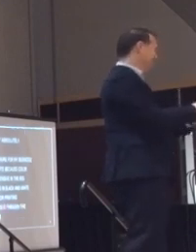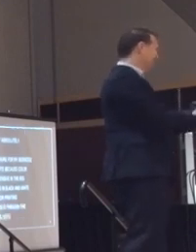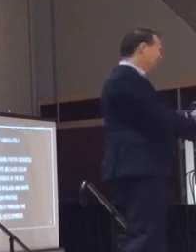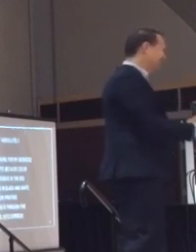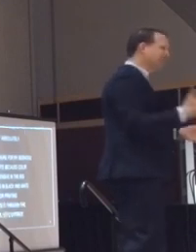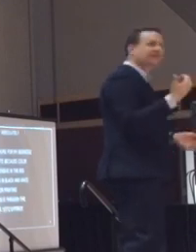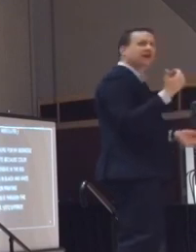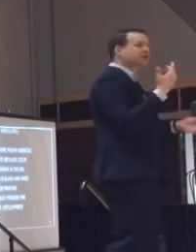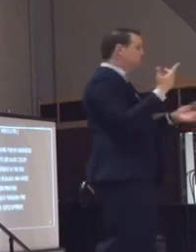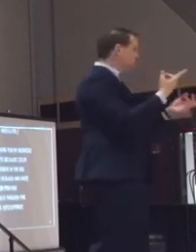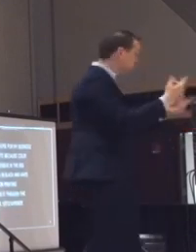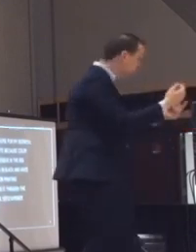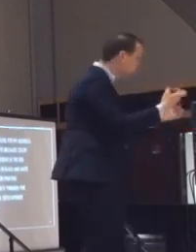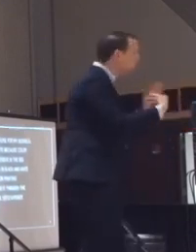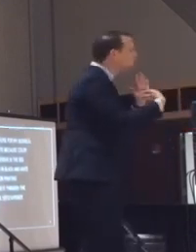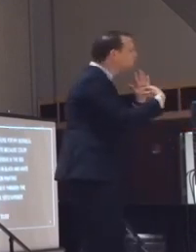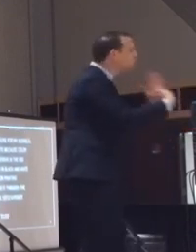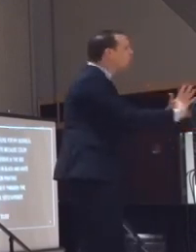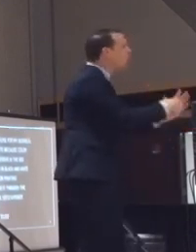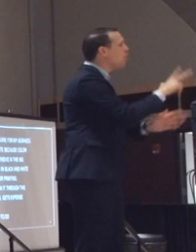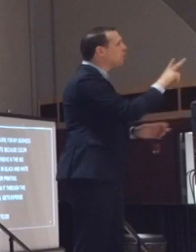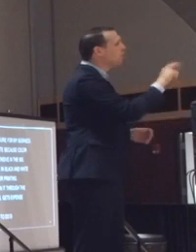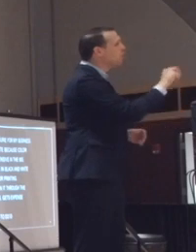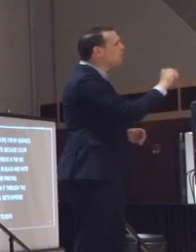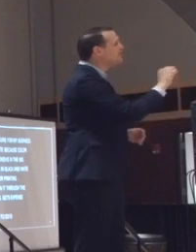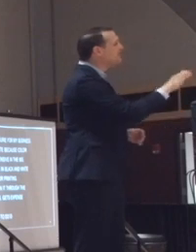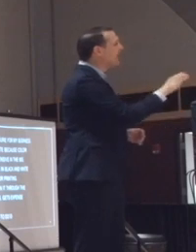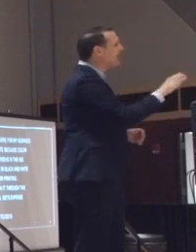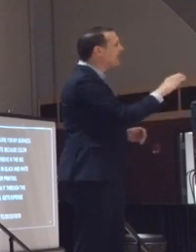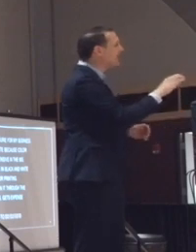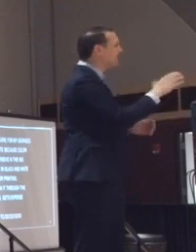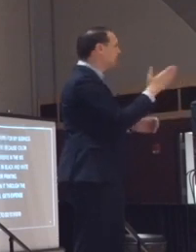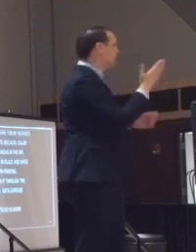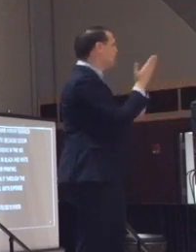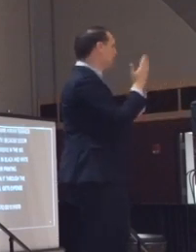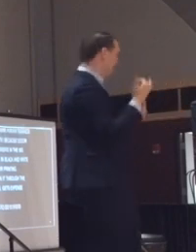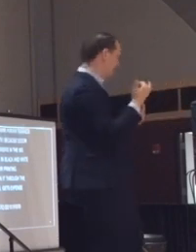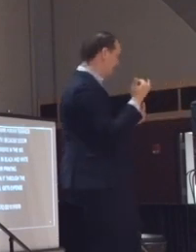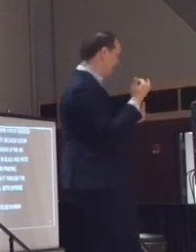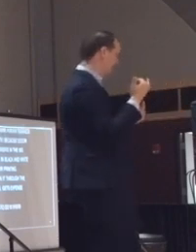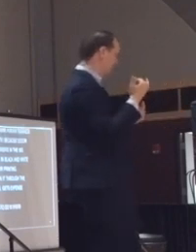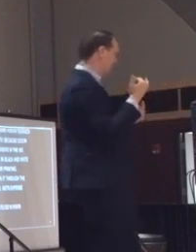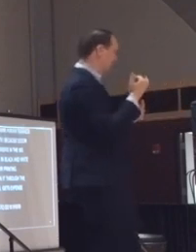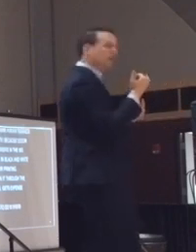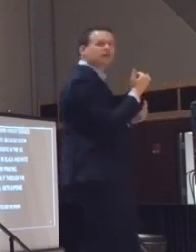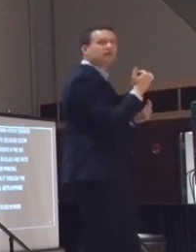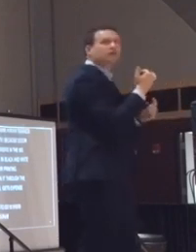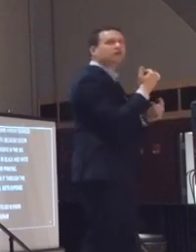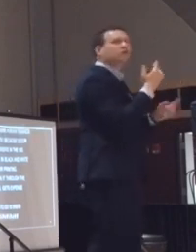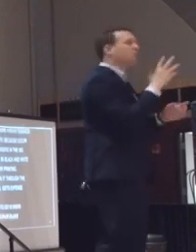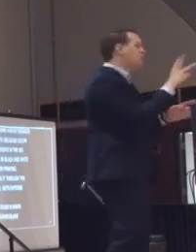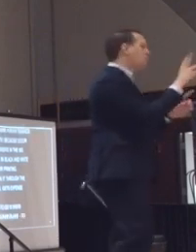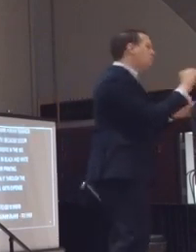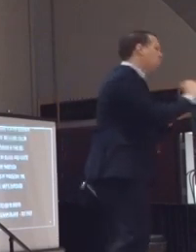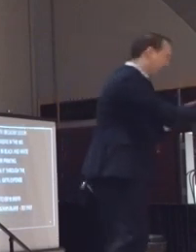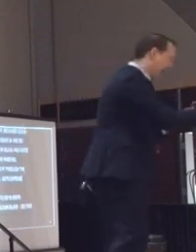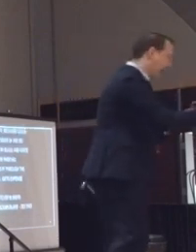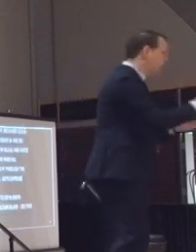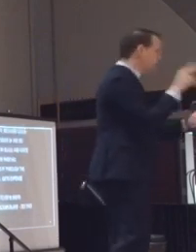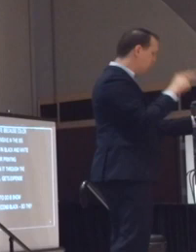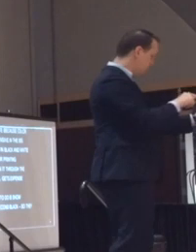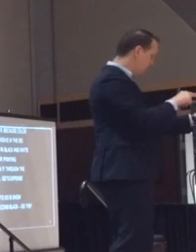do is show somebody a 30 second wow. So they'll look at it and they just go, wow, you did that?